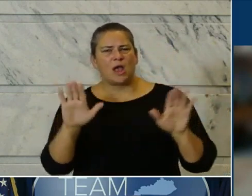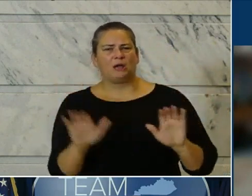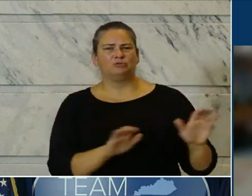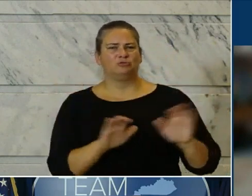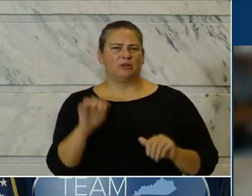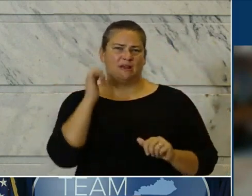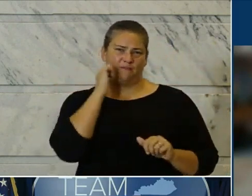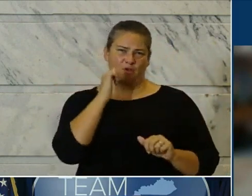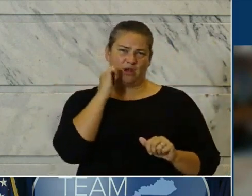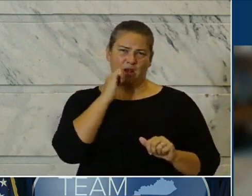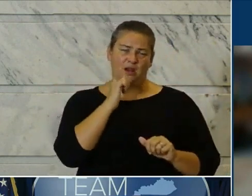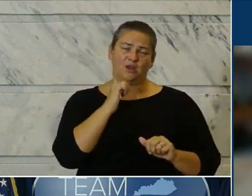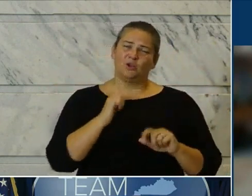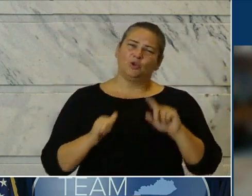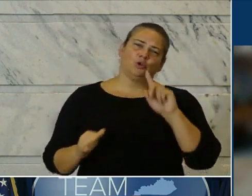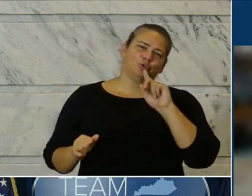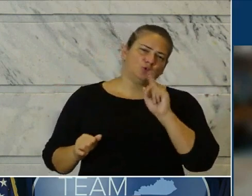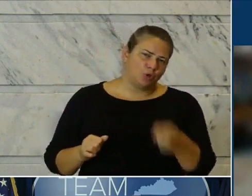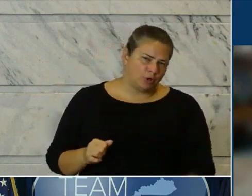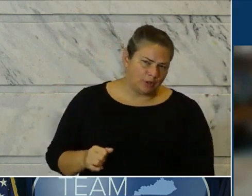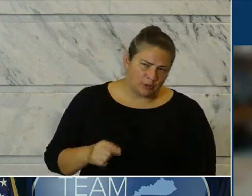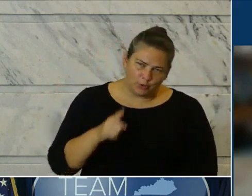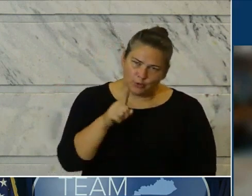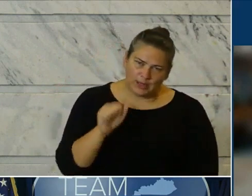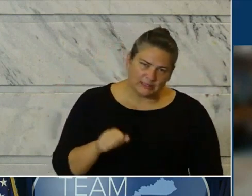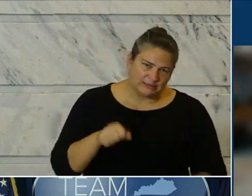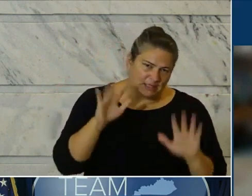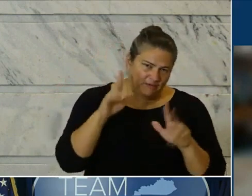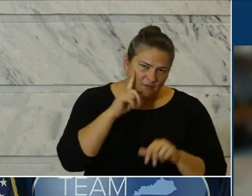communities. Surely, we can sacrifice for those